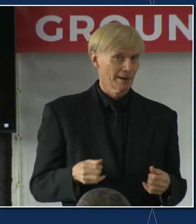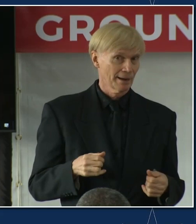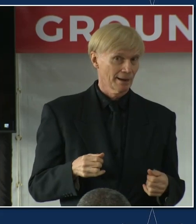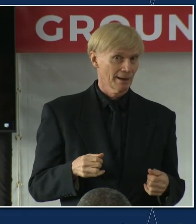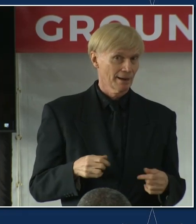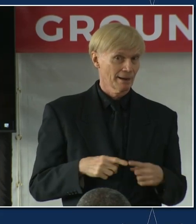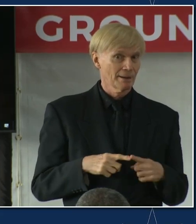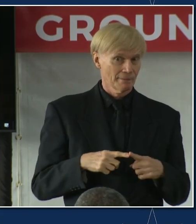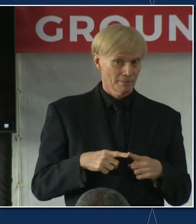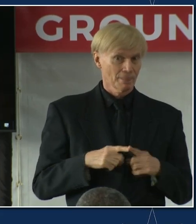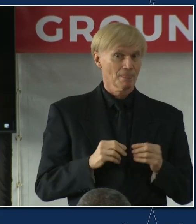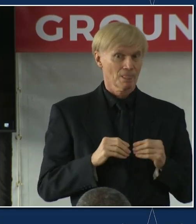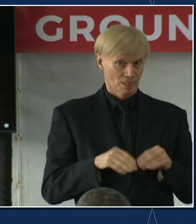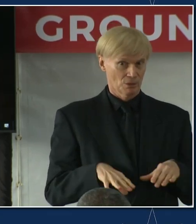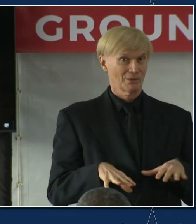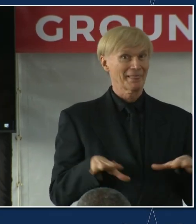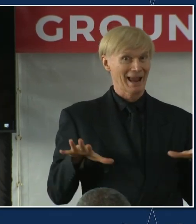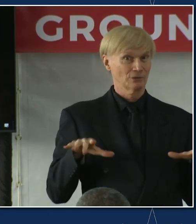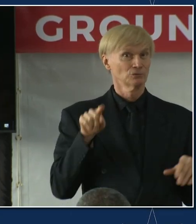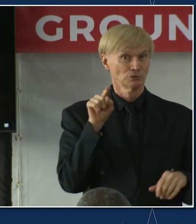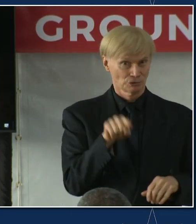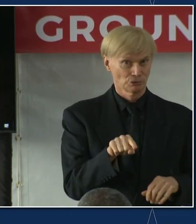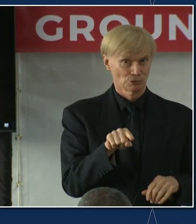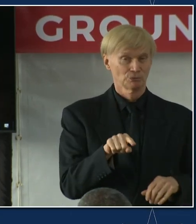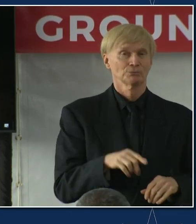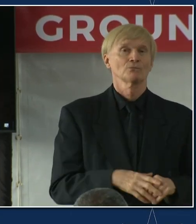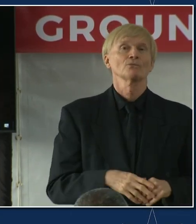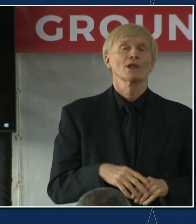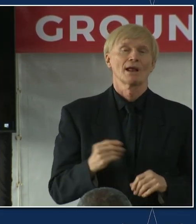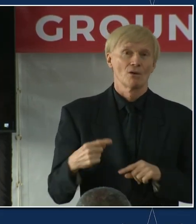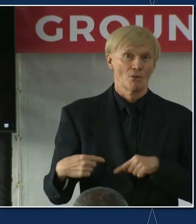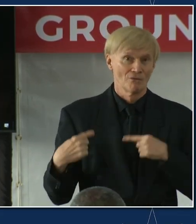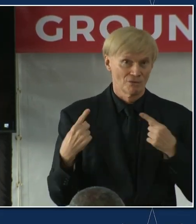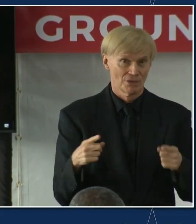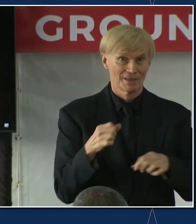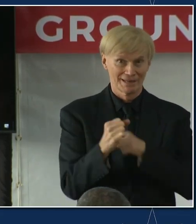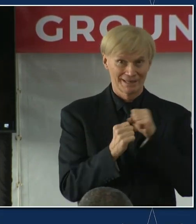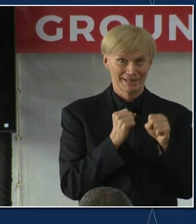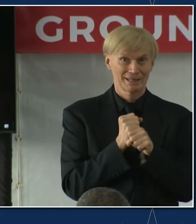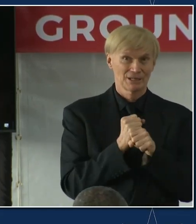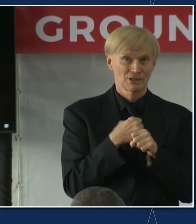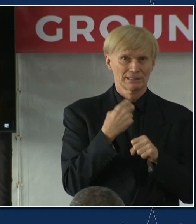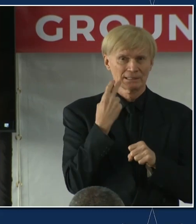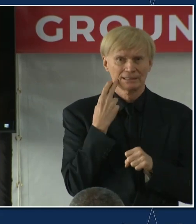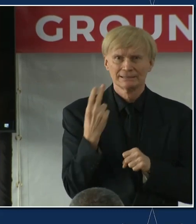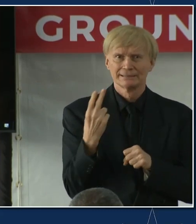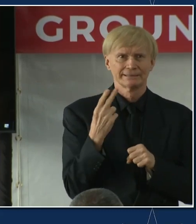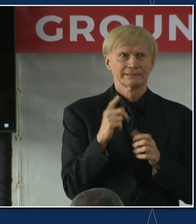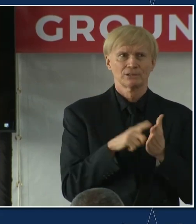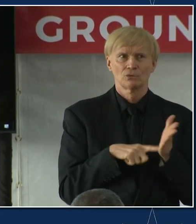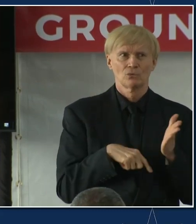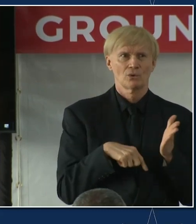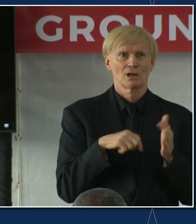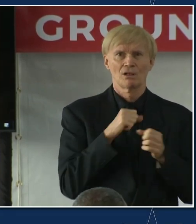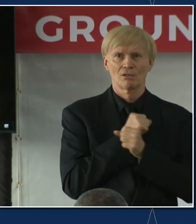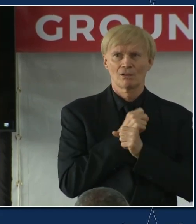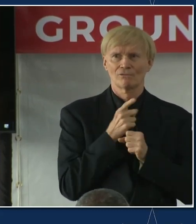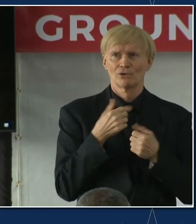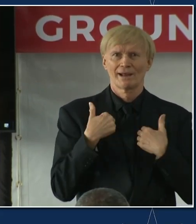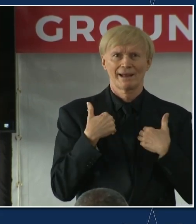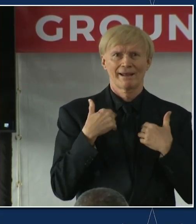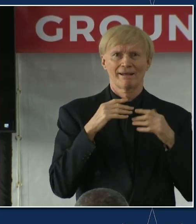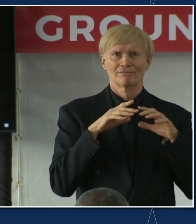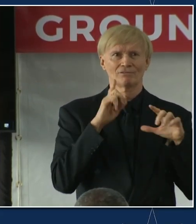As I've gotten to know you over the last few years, I see the unshakable love you have for this city